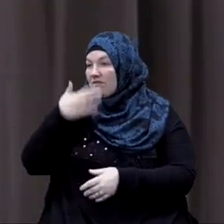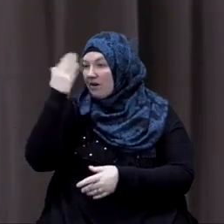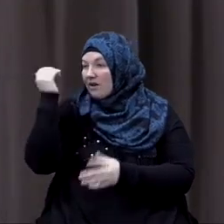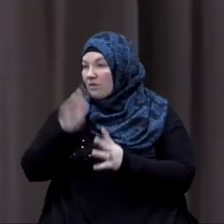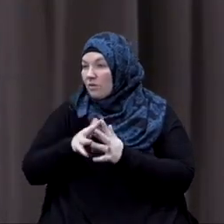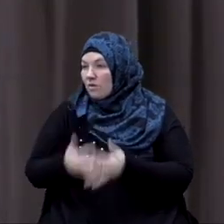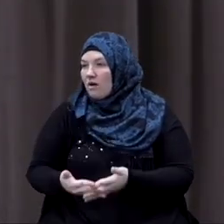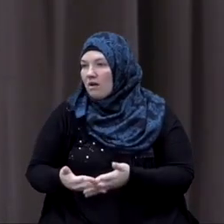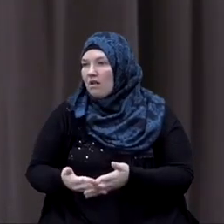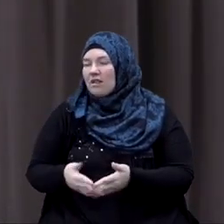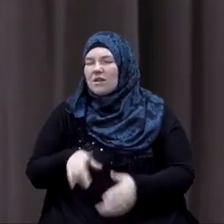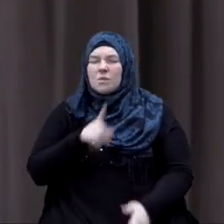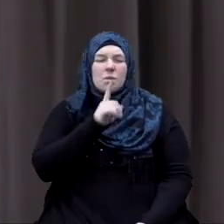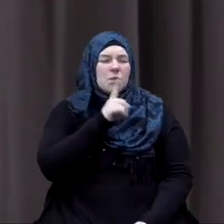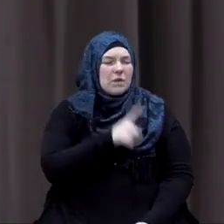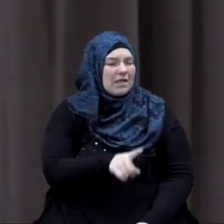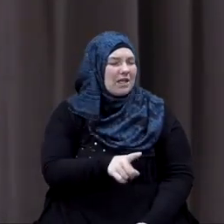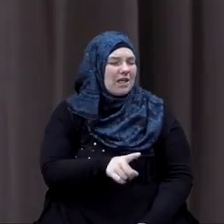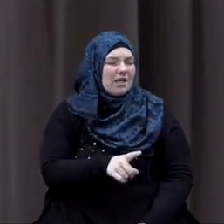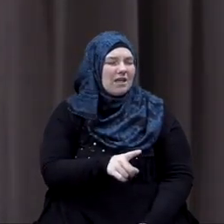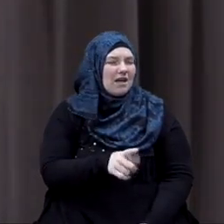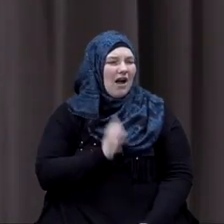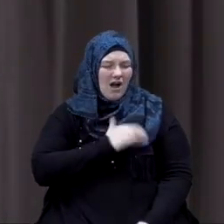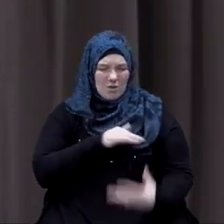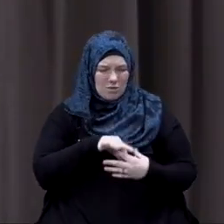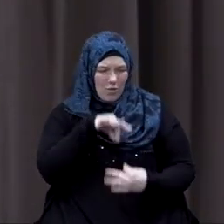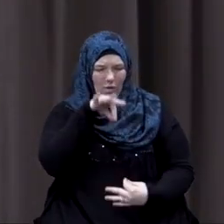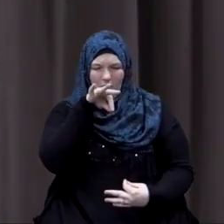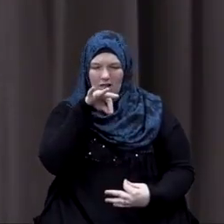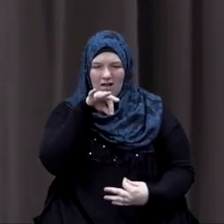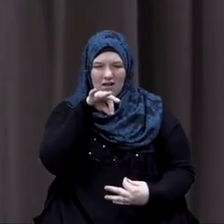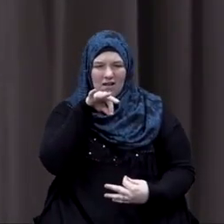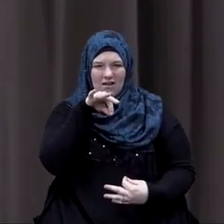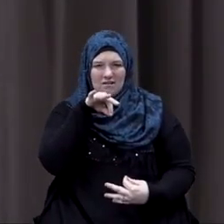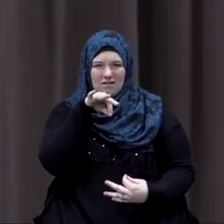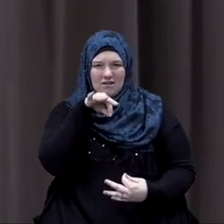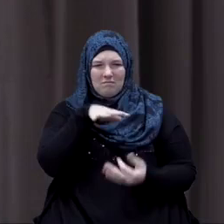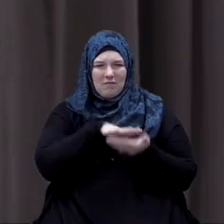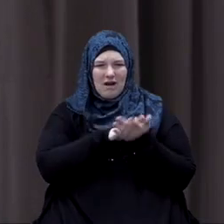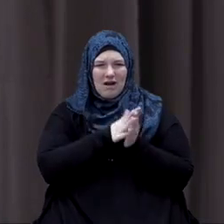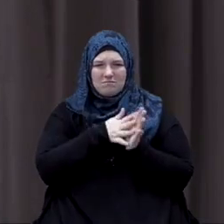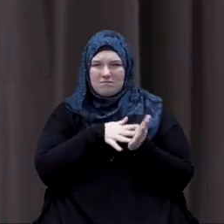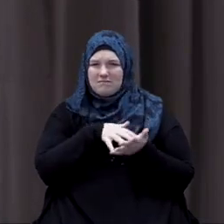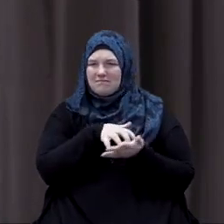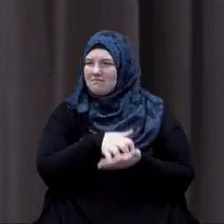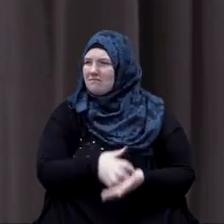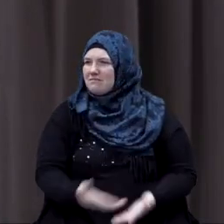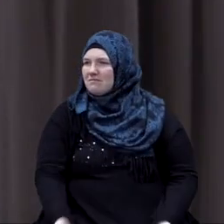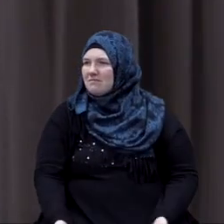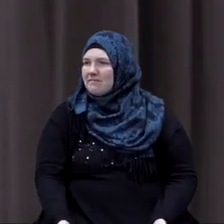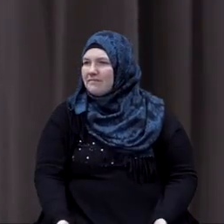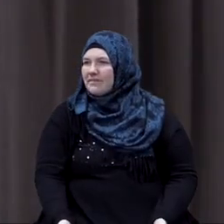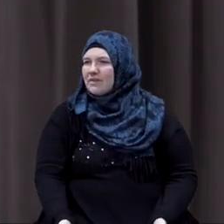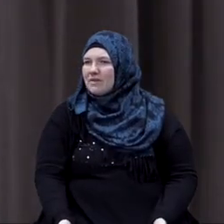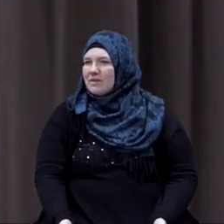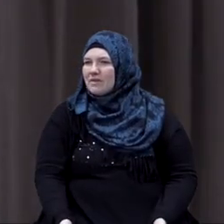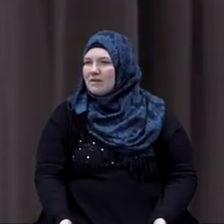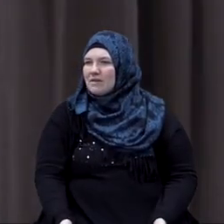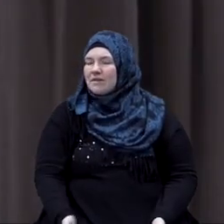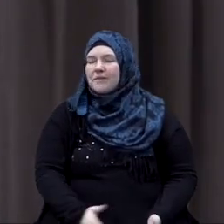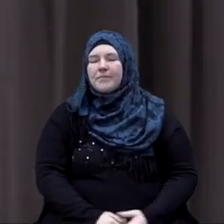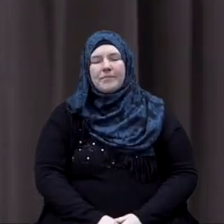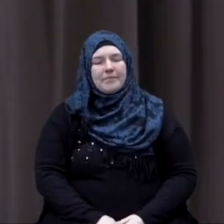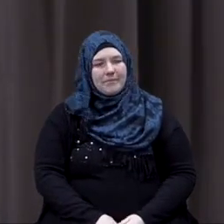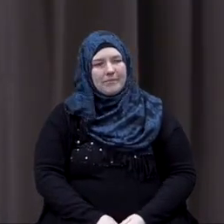soul from what makes it what it should be. A Muslim nafs